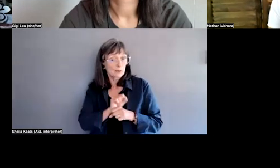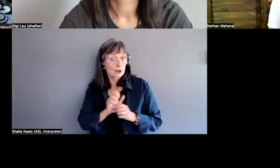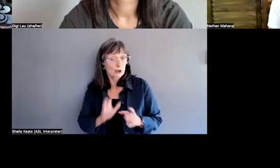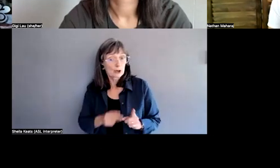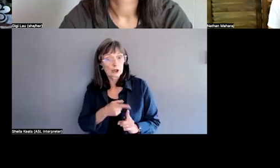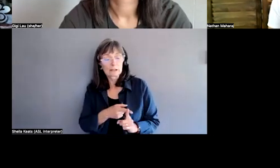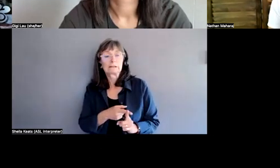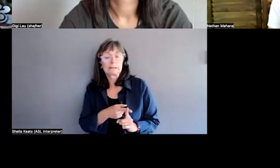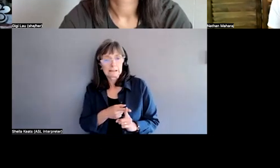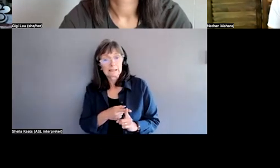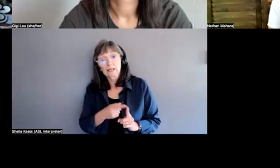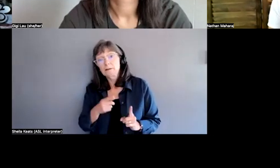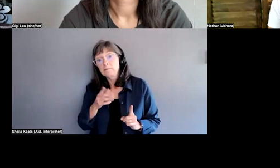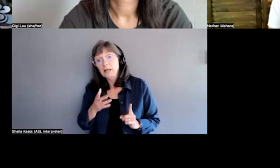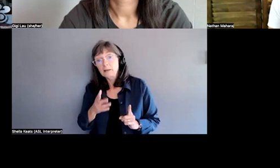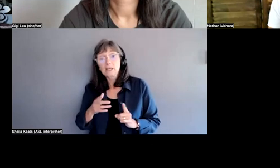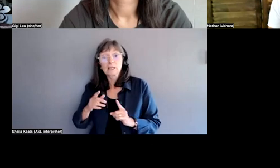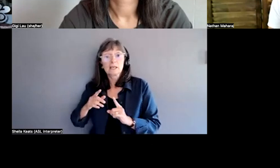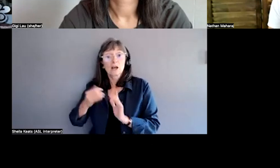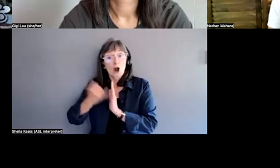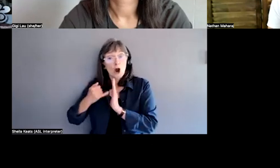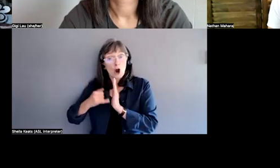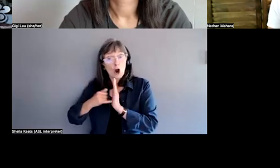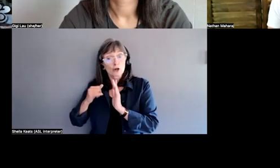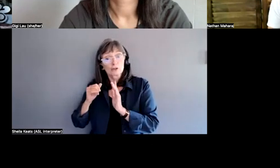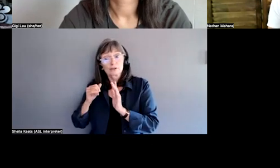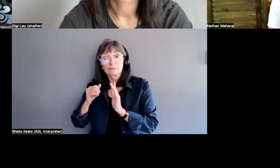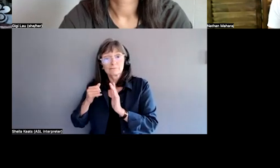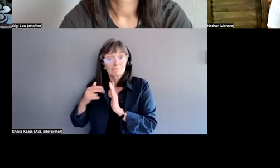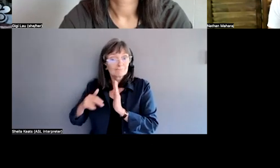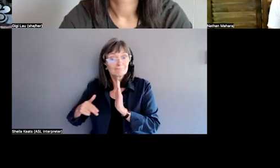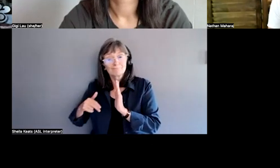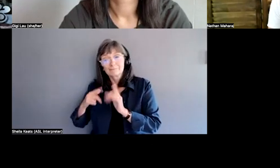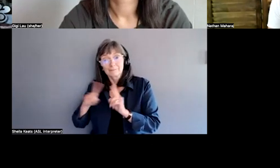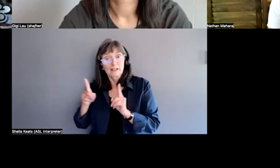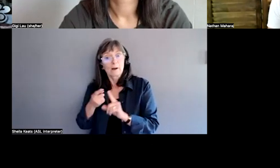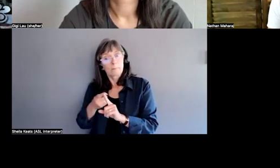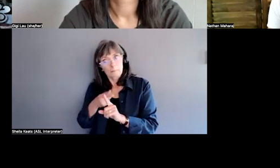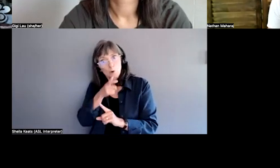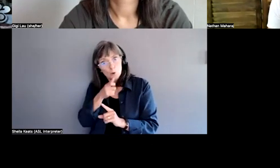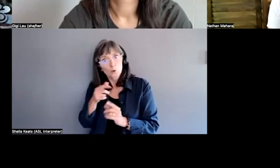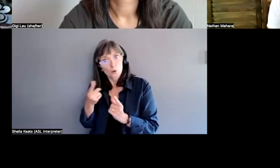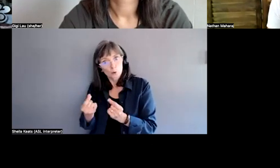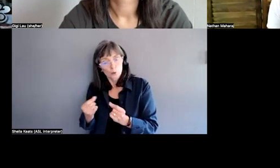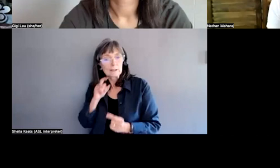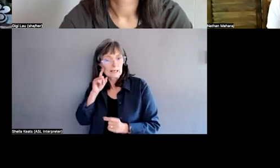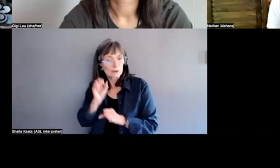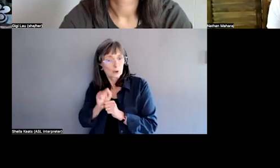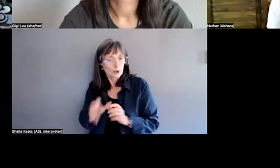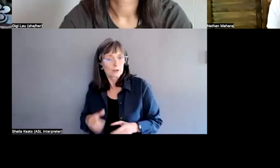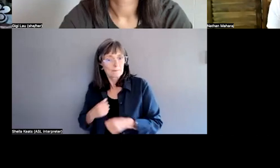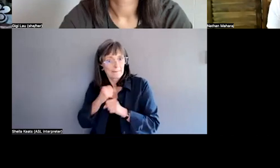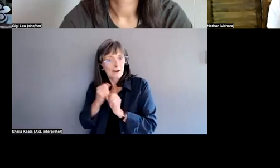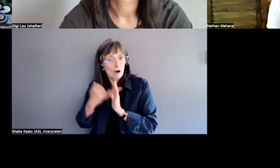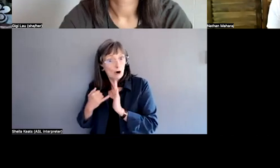at artwork by sex workers was really important to kick off that conversation. So we're starting from a place that's really grounded in the